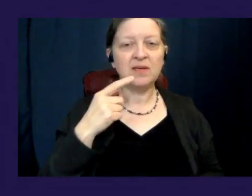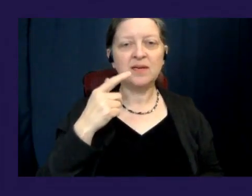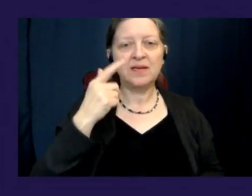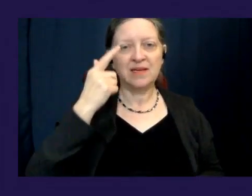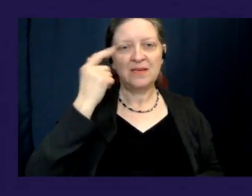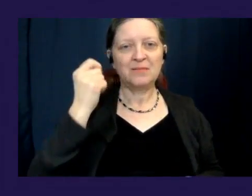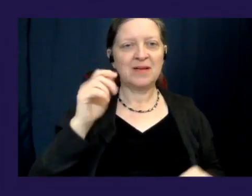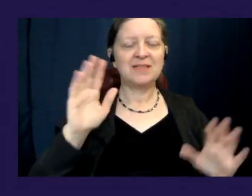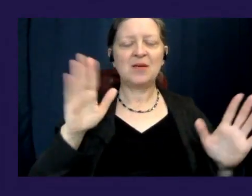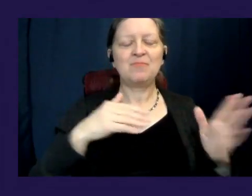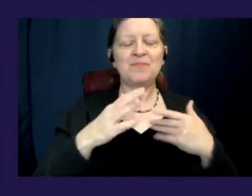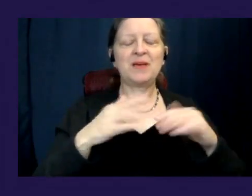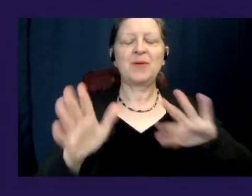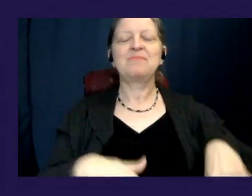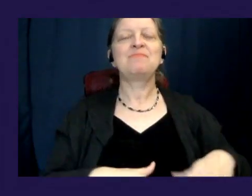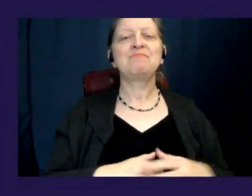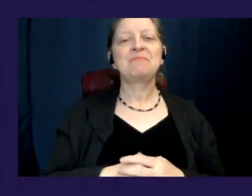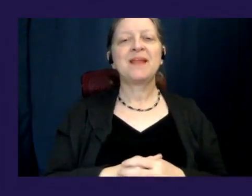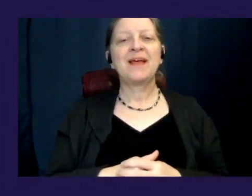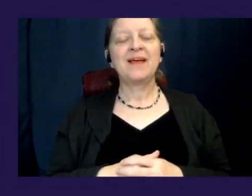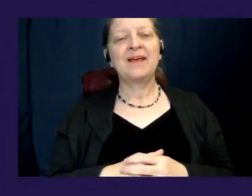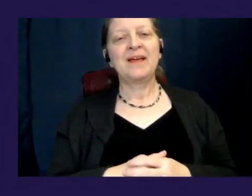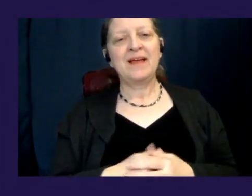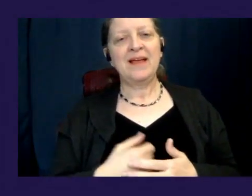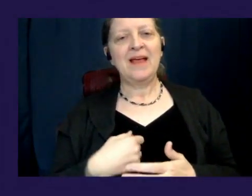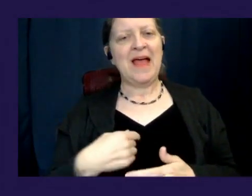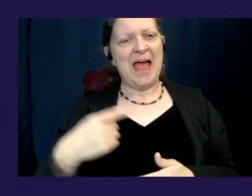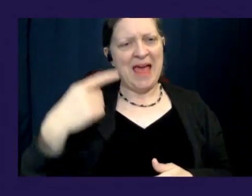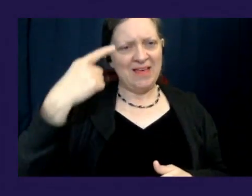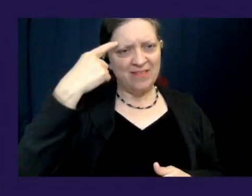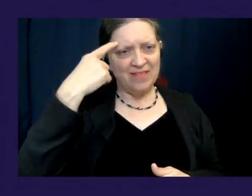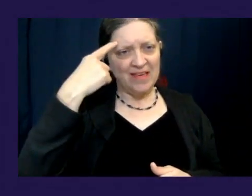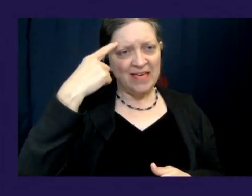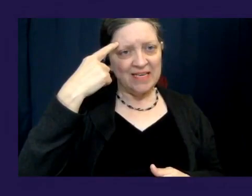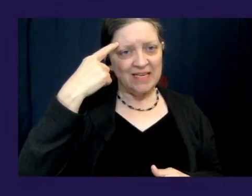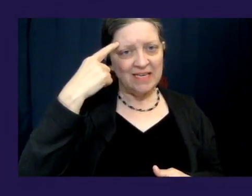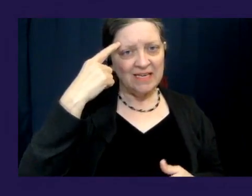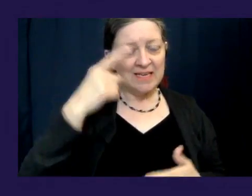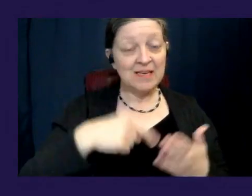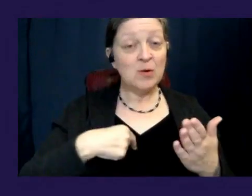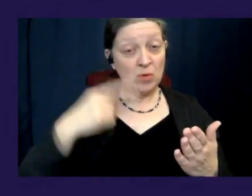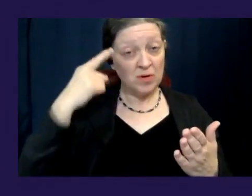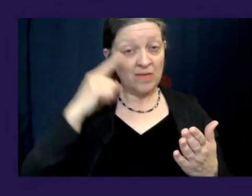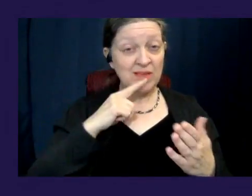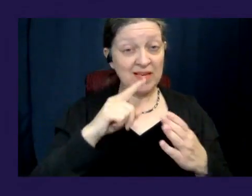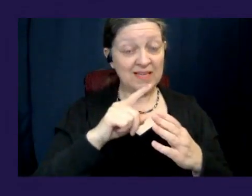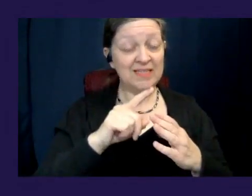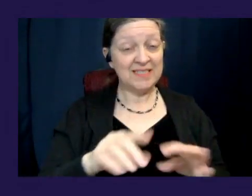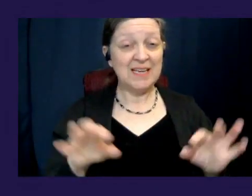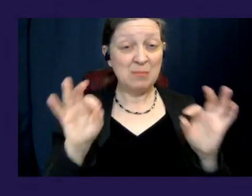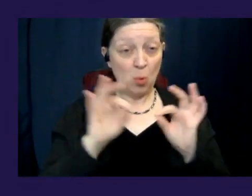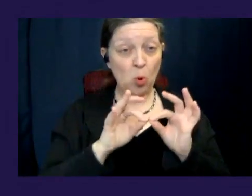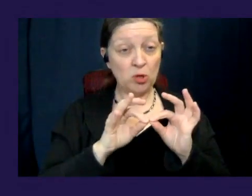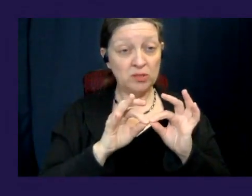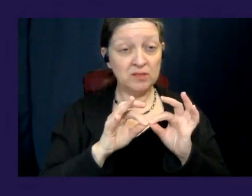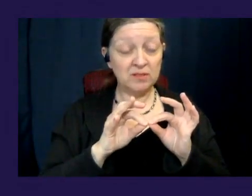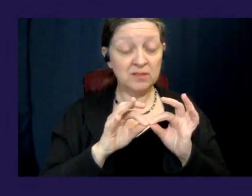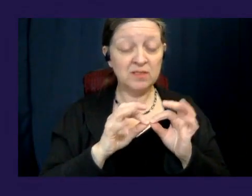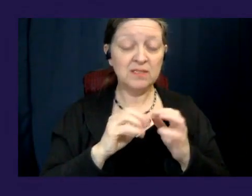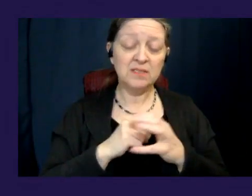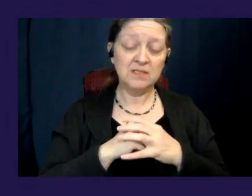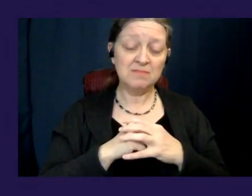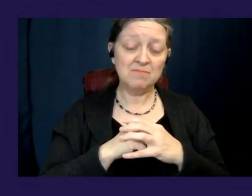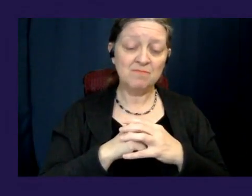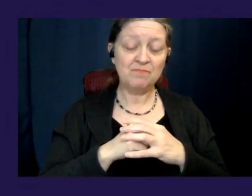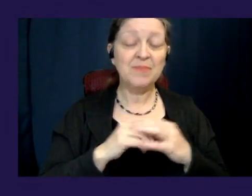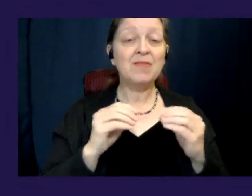all that. Anyway, I think what I think is important is the more viewpoints you